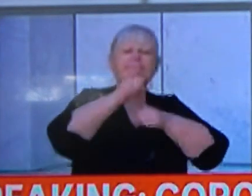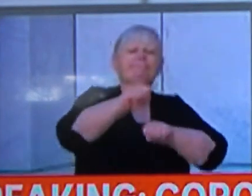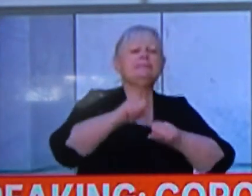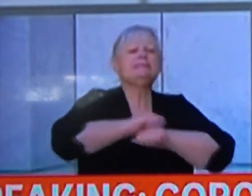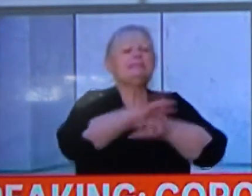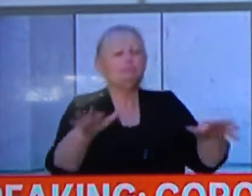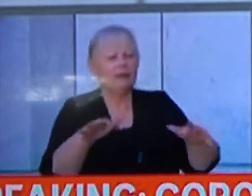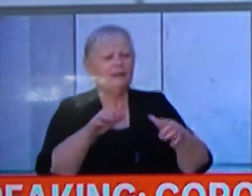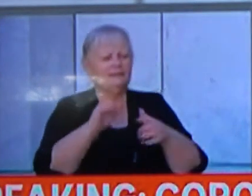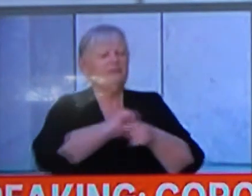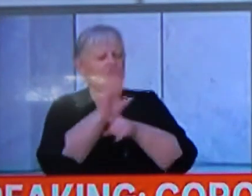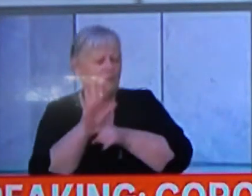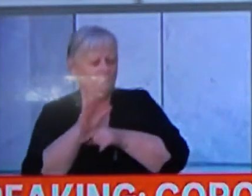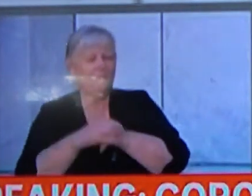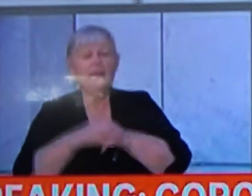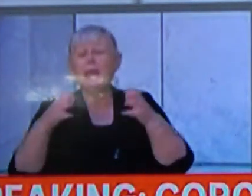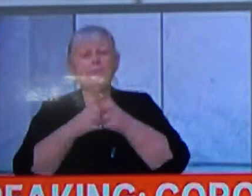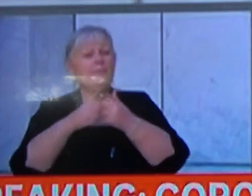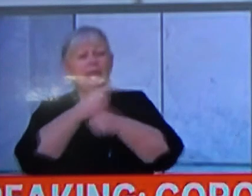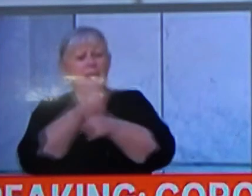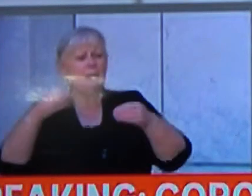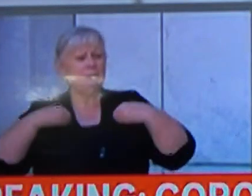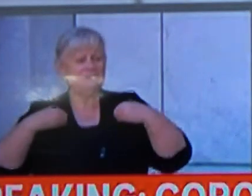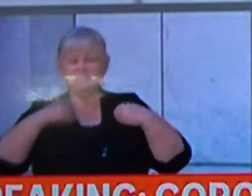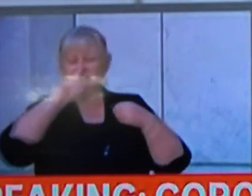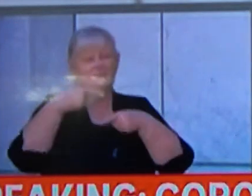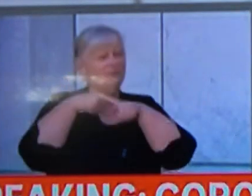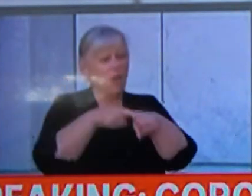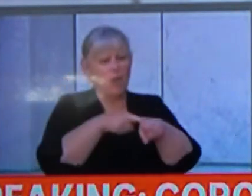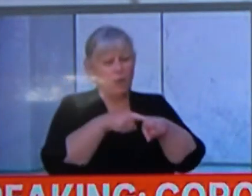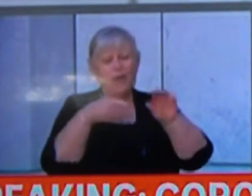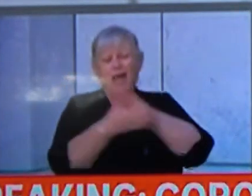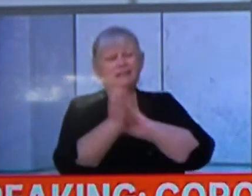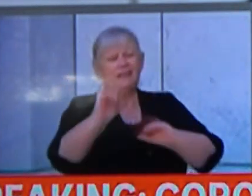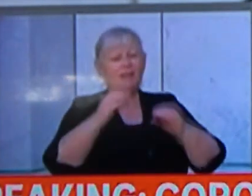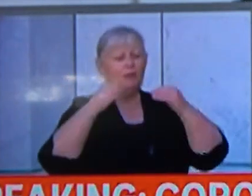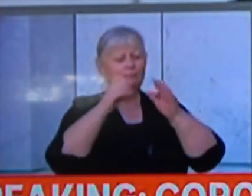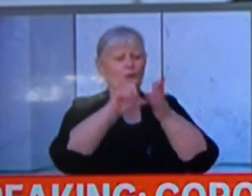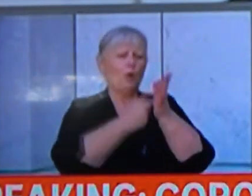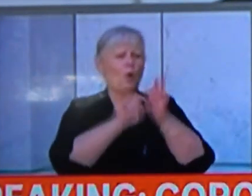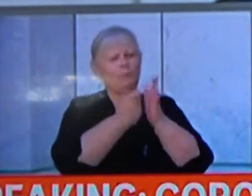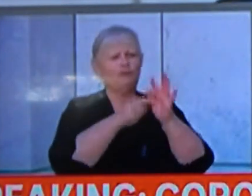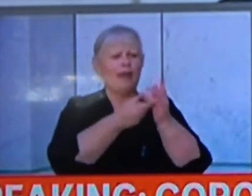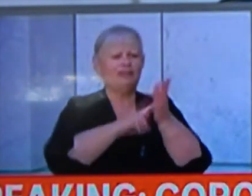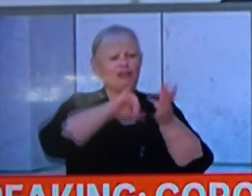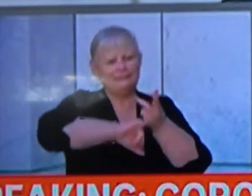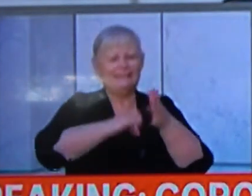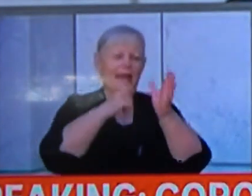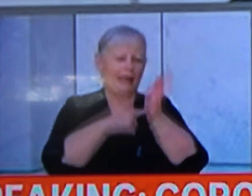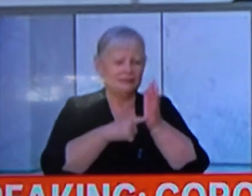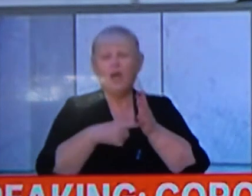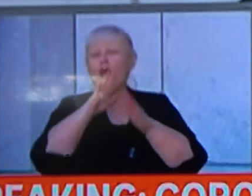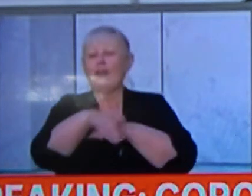it will not be possible for many companies to comply with their obligations under the Corporations Act. For example, holding